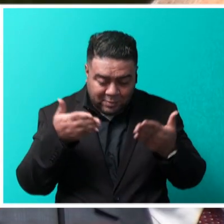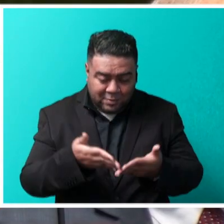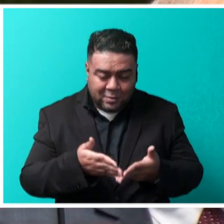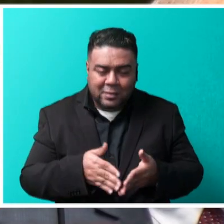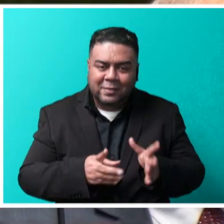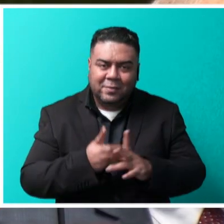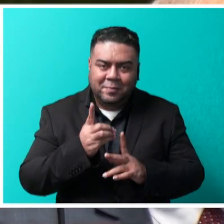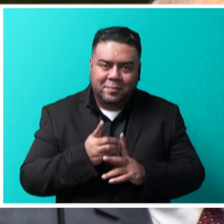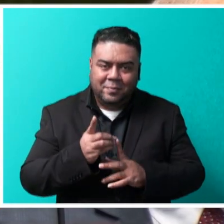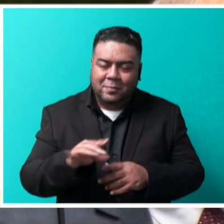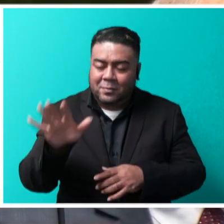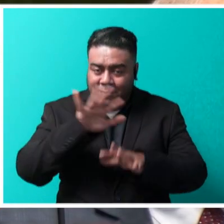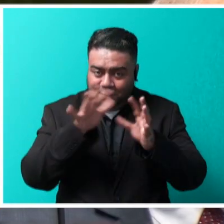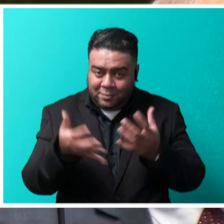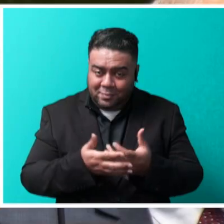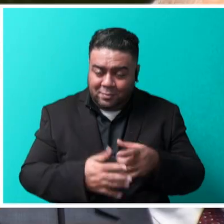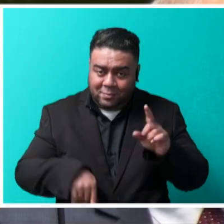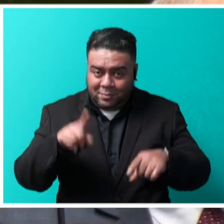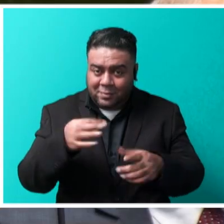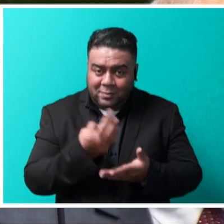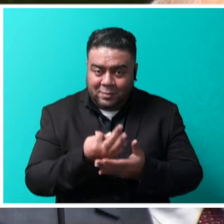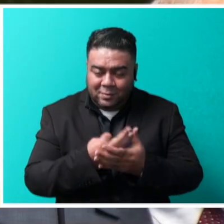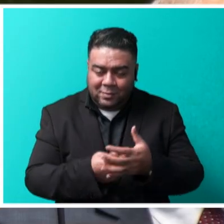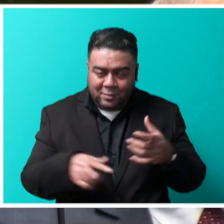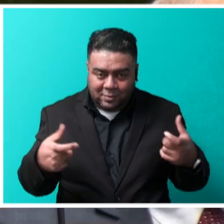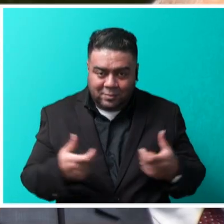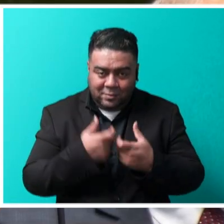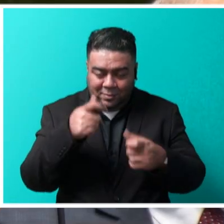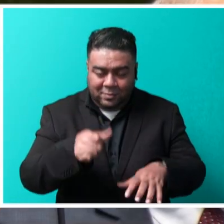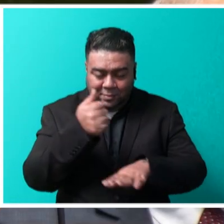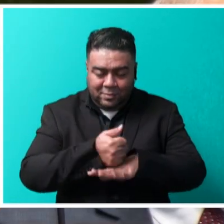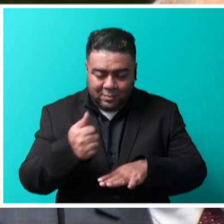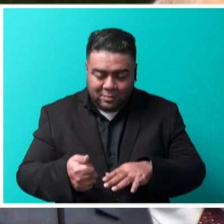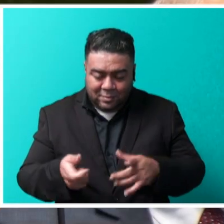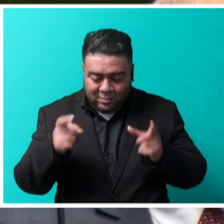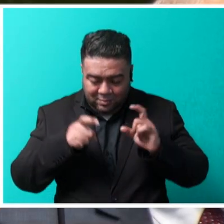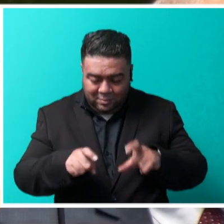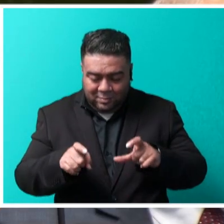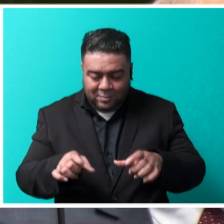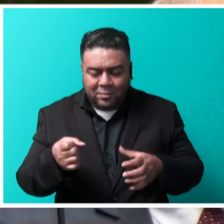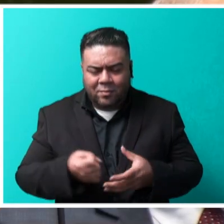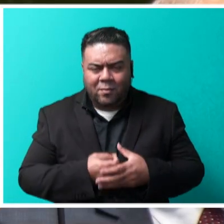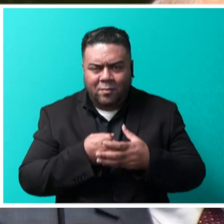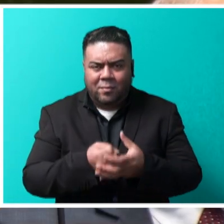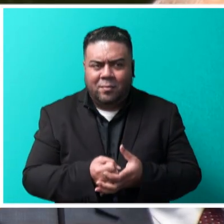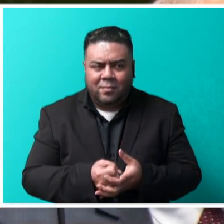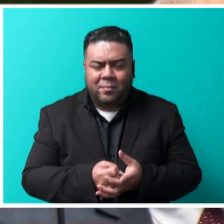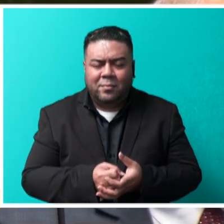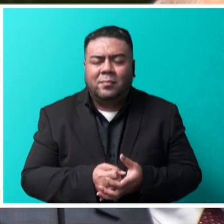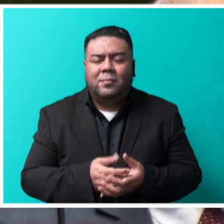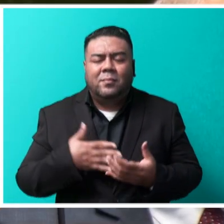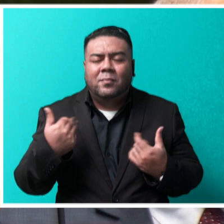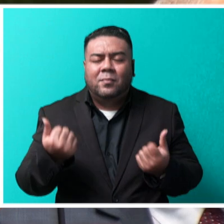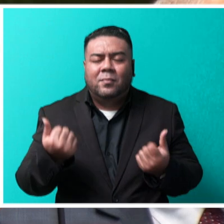the ongoing global economic and financial challenges, this government has remained steadfast in its commitment to safeguarding the well-being of